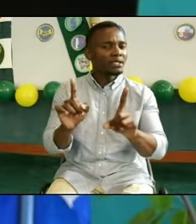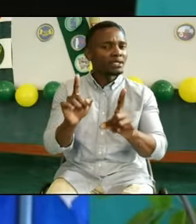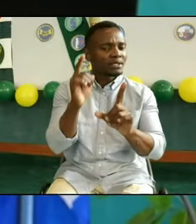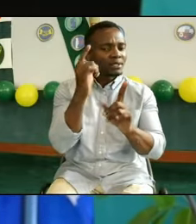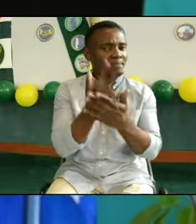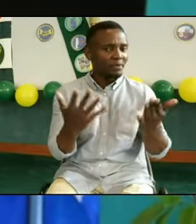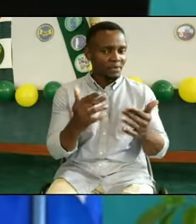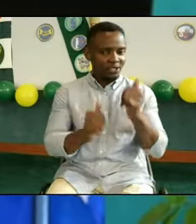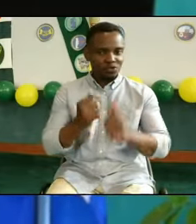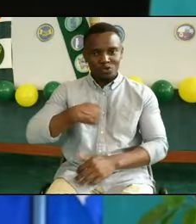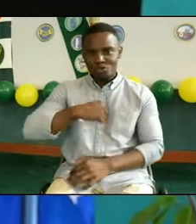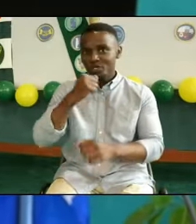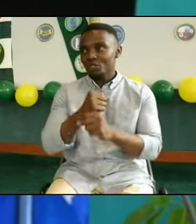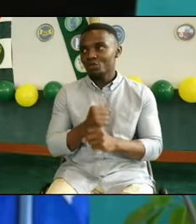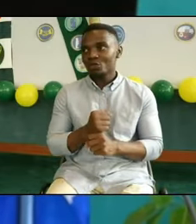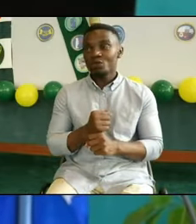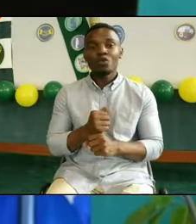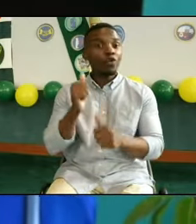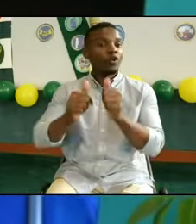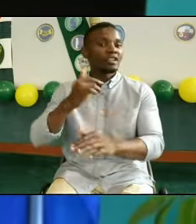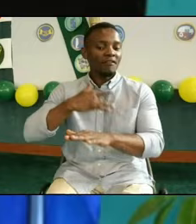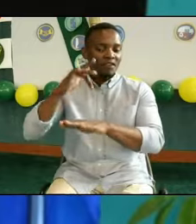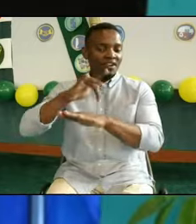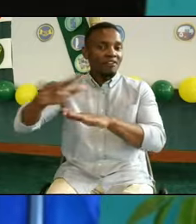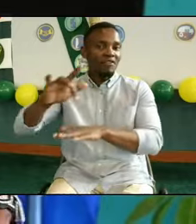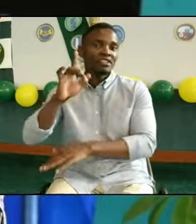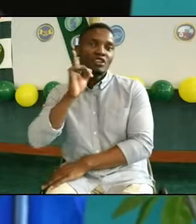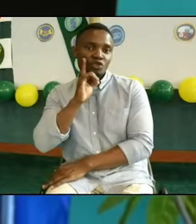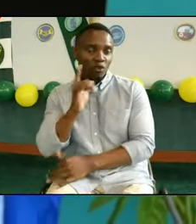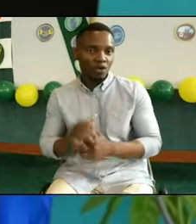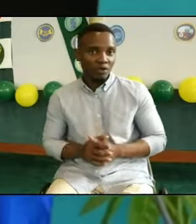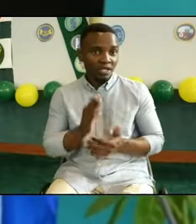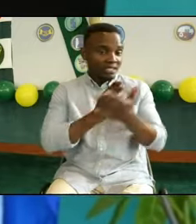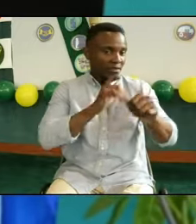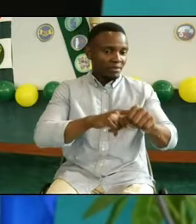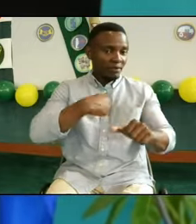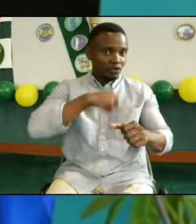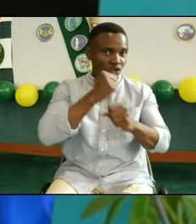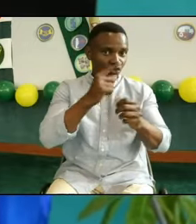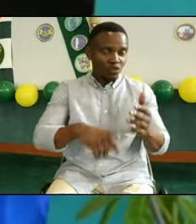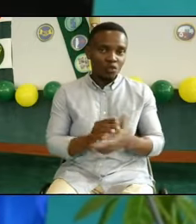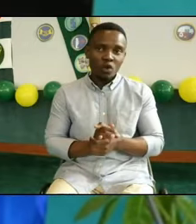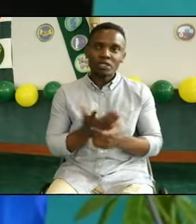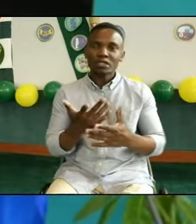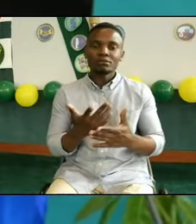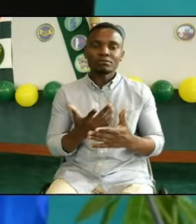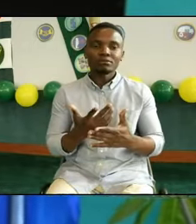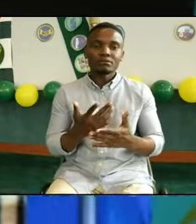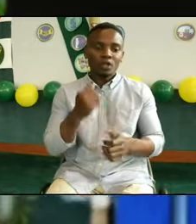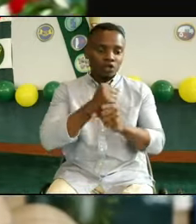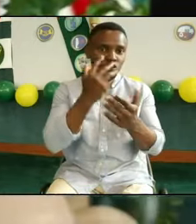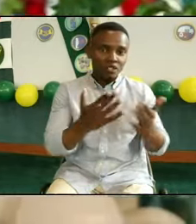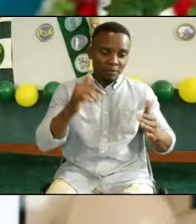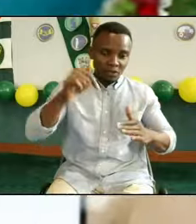today that have consequences tomorrow. There are some seed we plant today that will reap tomorrow. And I want us